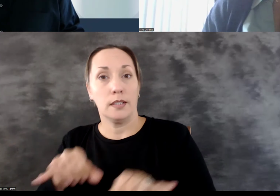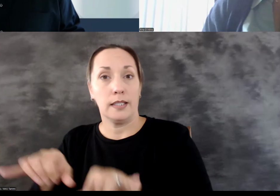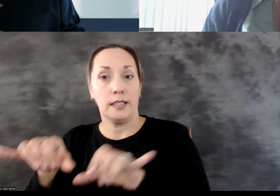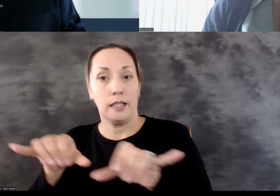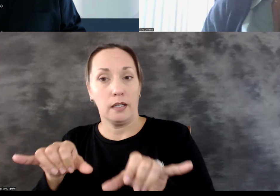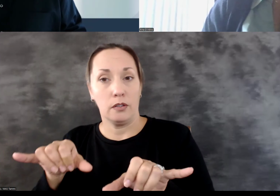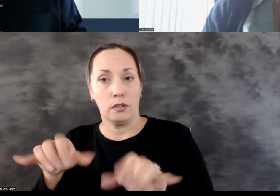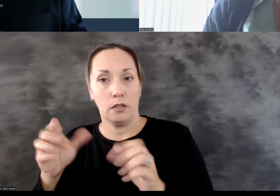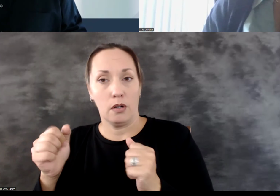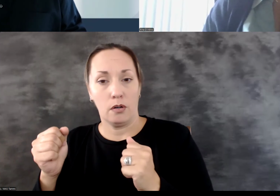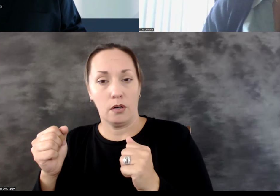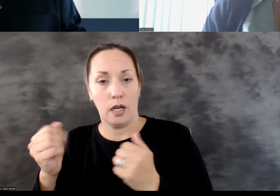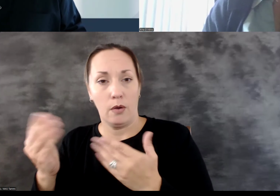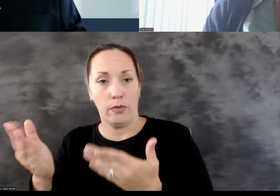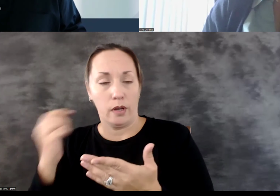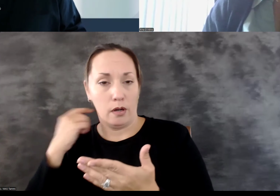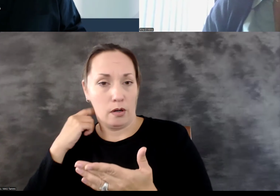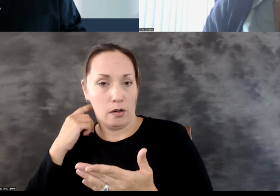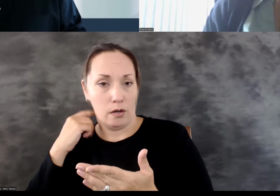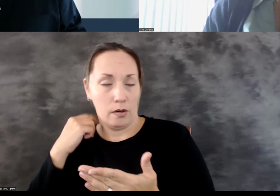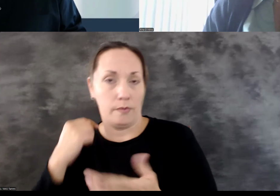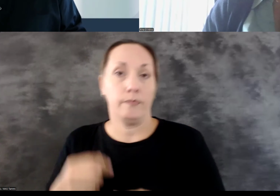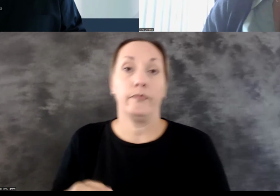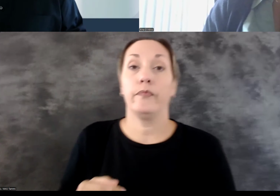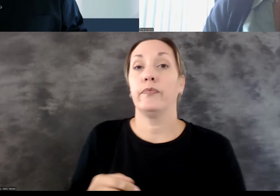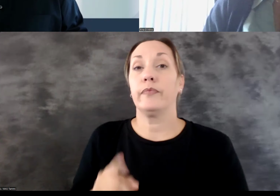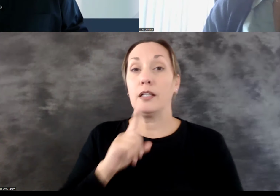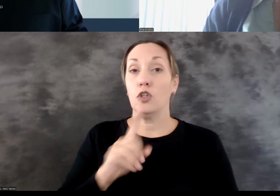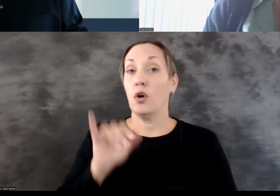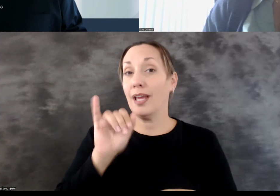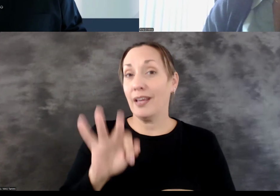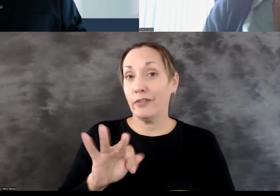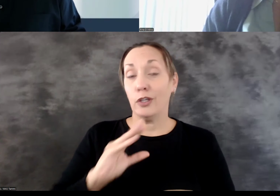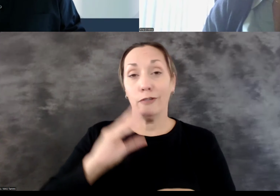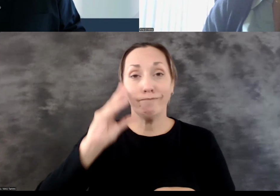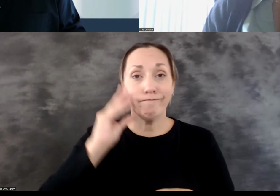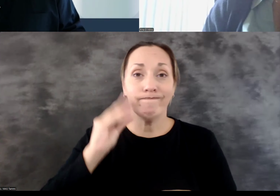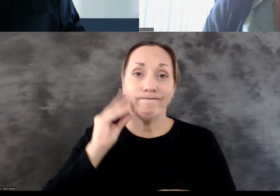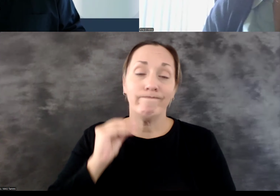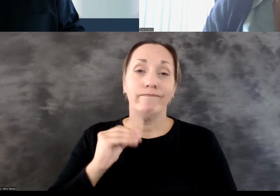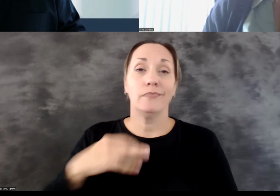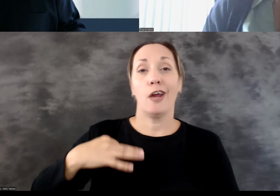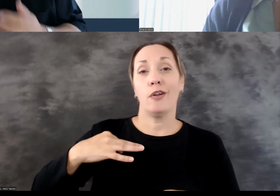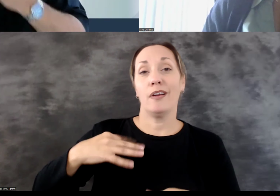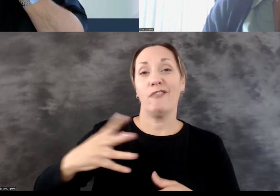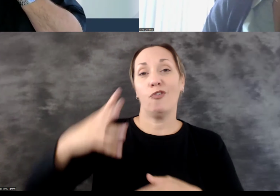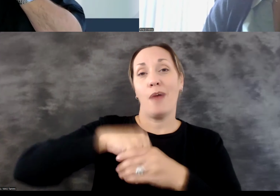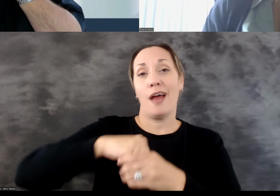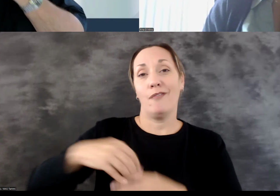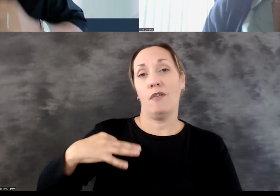there? Sure, I can answer that. If you've ever been on any sort of volunteer committee,